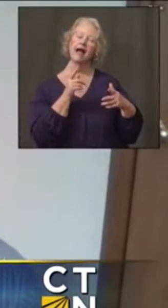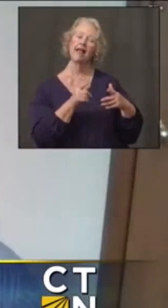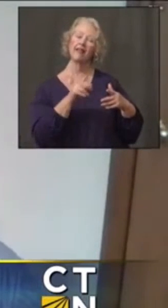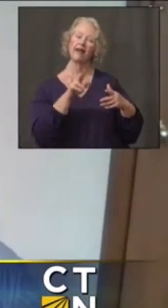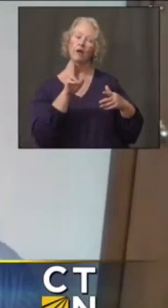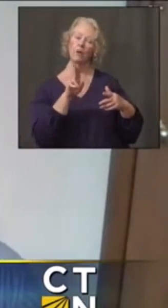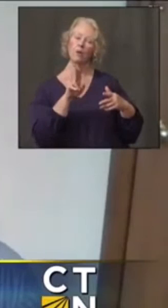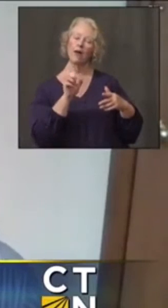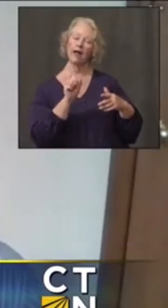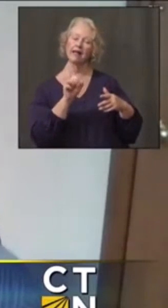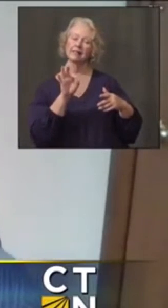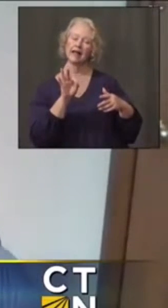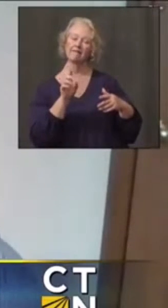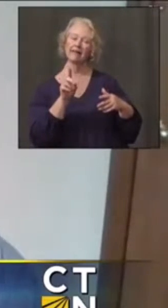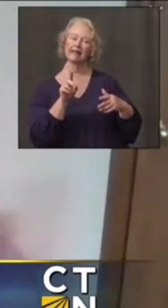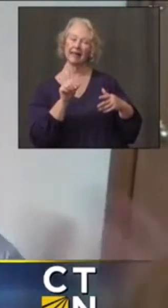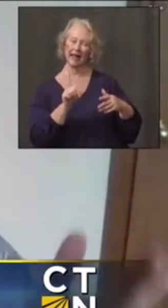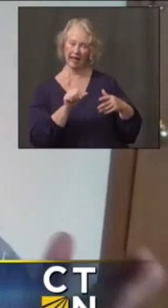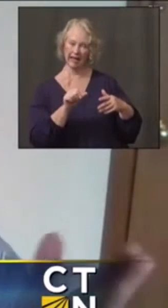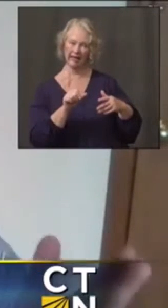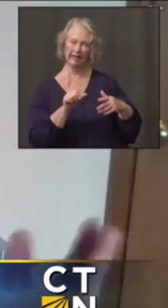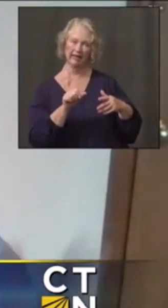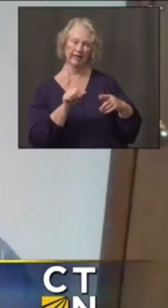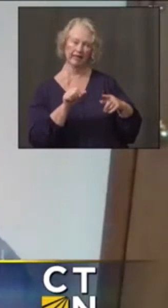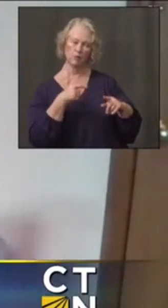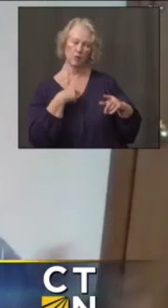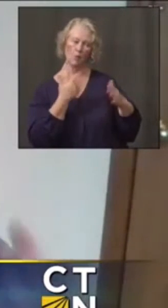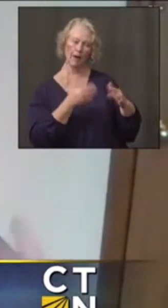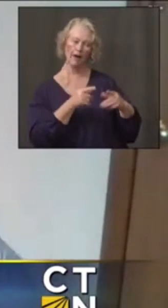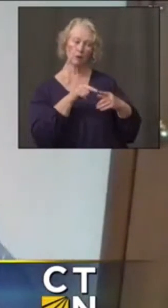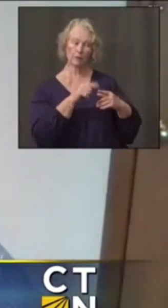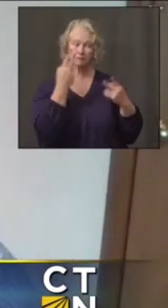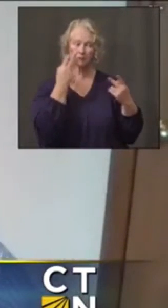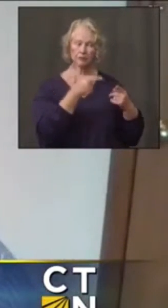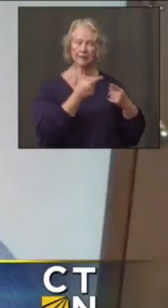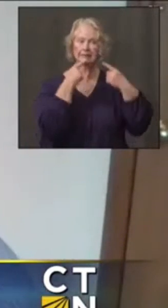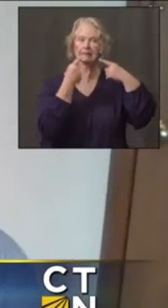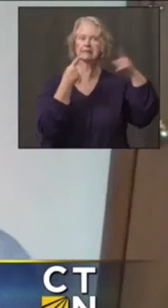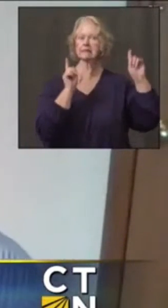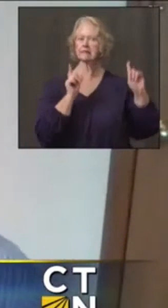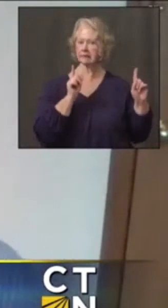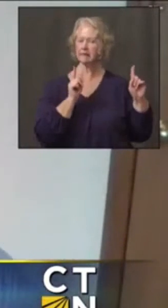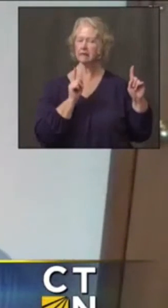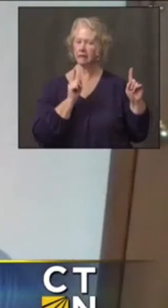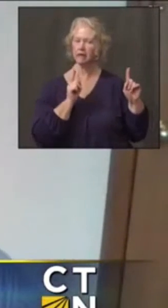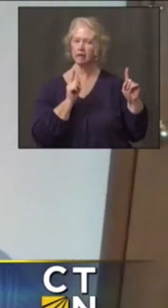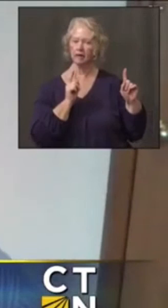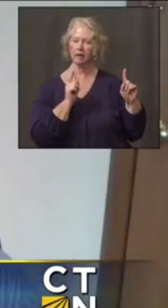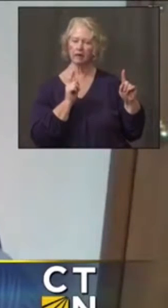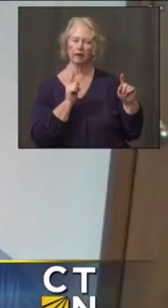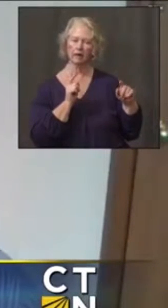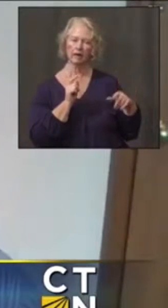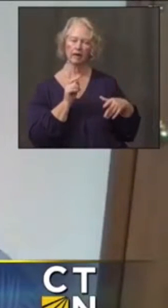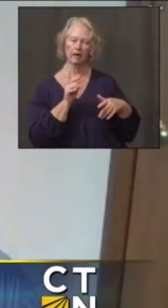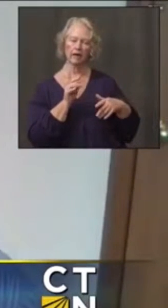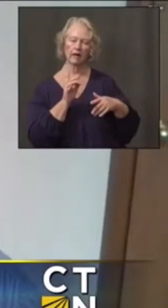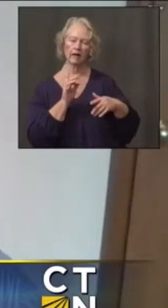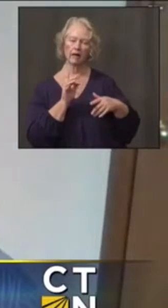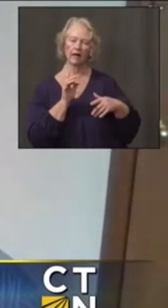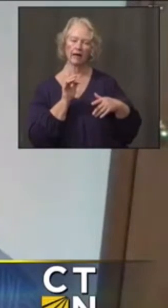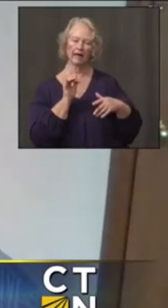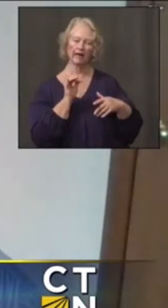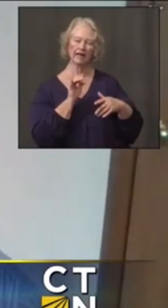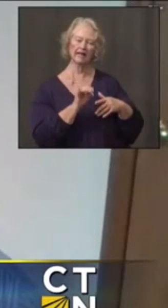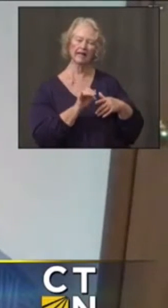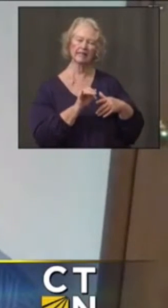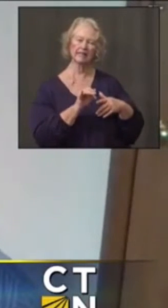FDA, so the events were about the efficacy. You remember that? So then the second part was this runtime of safety